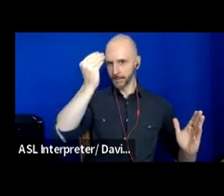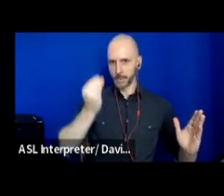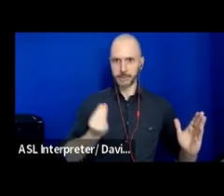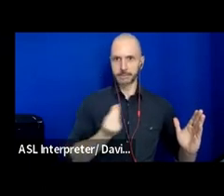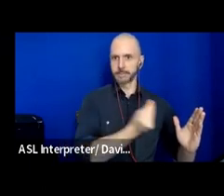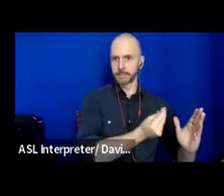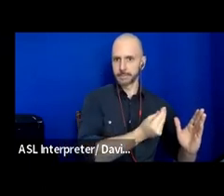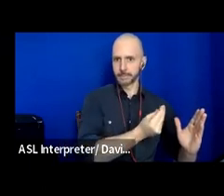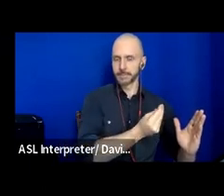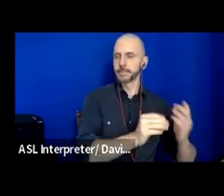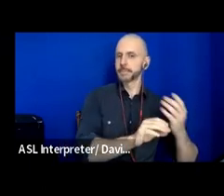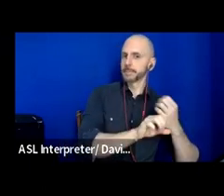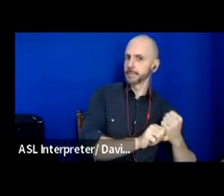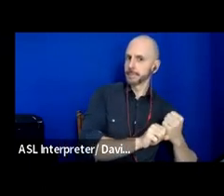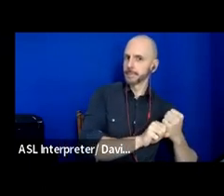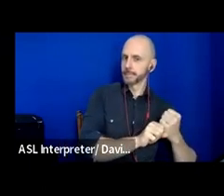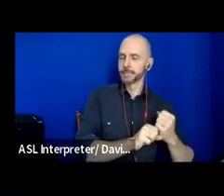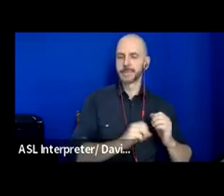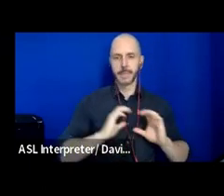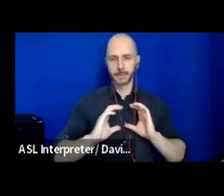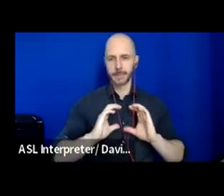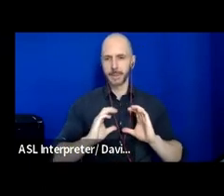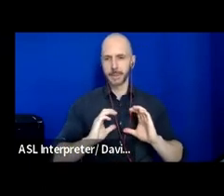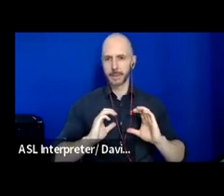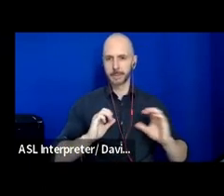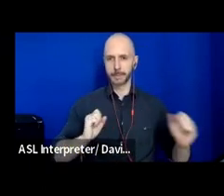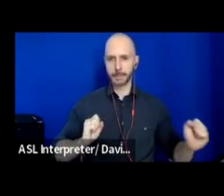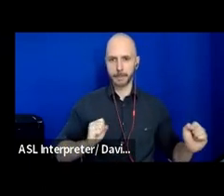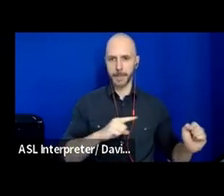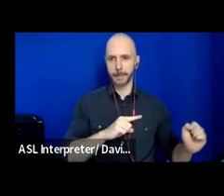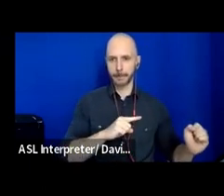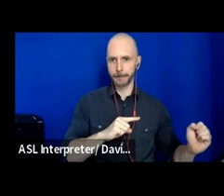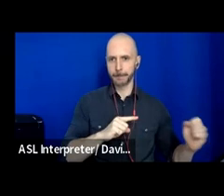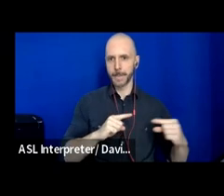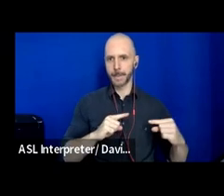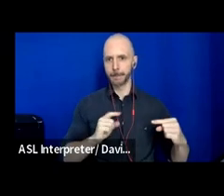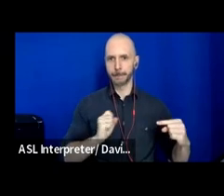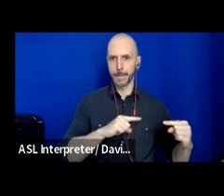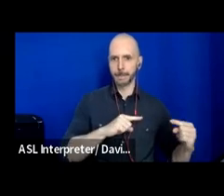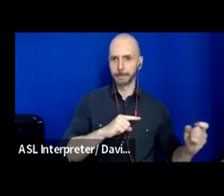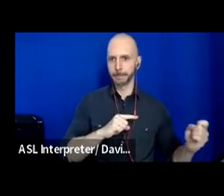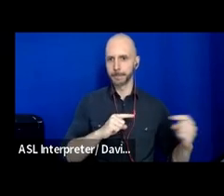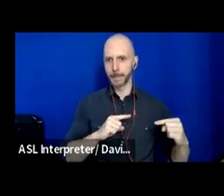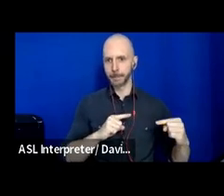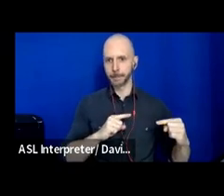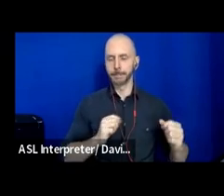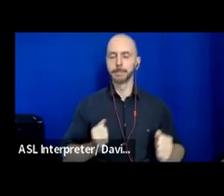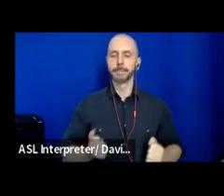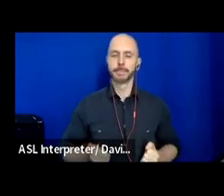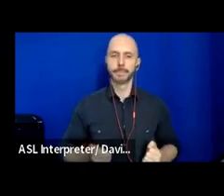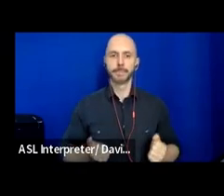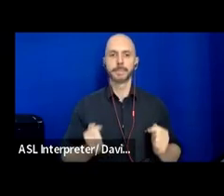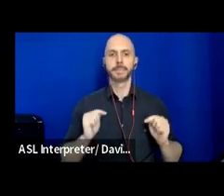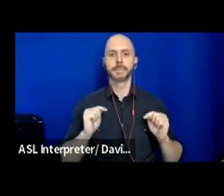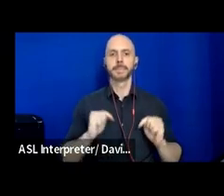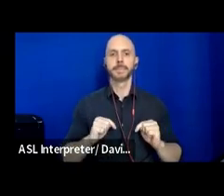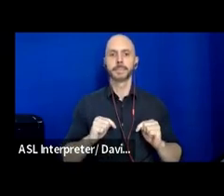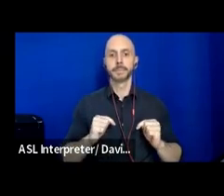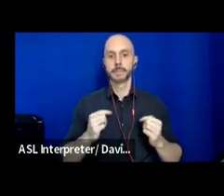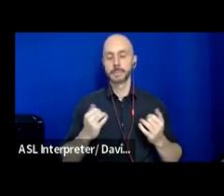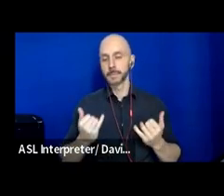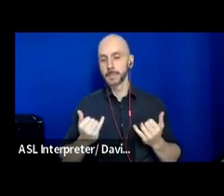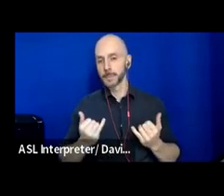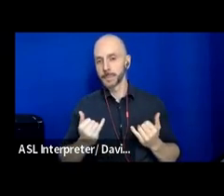know, in different ways now we are maybe sharing information with someone else who will let them know, or, you know, we're now living with sort of, you